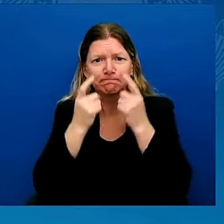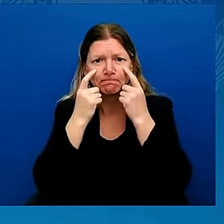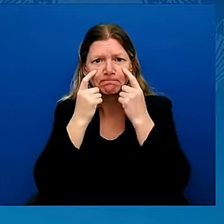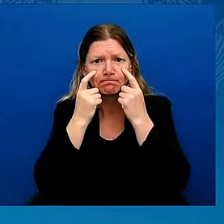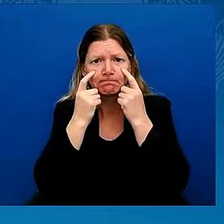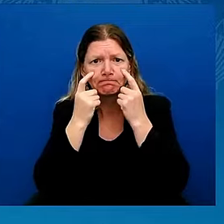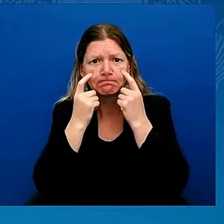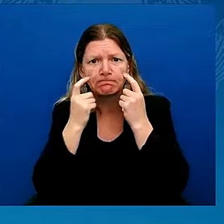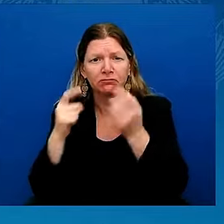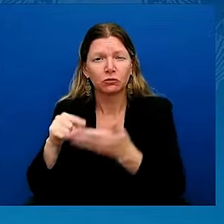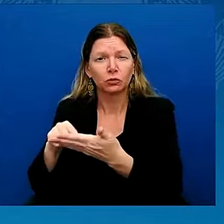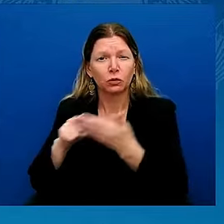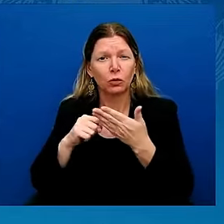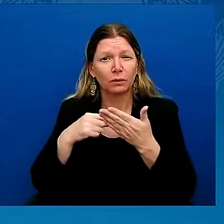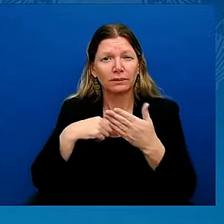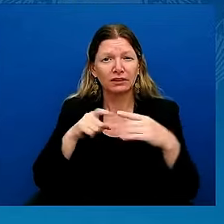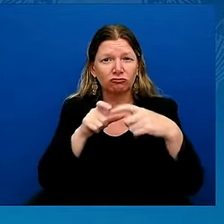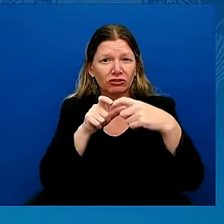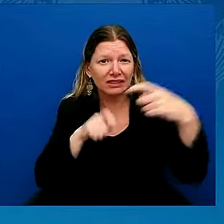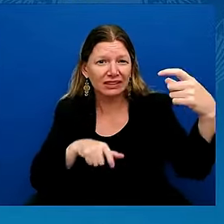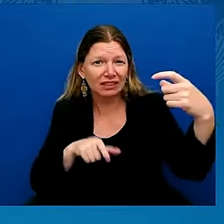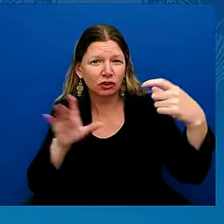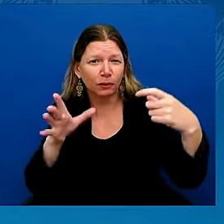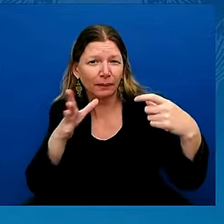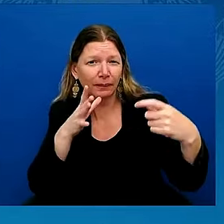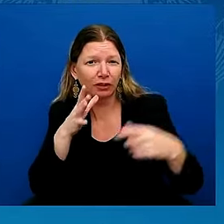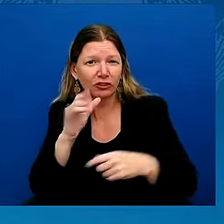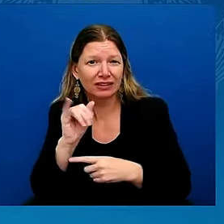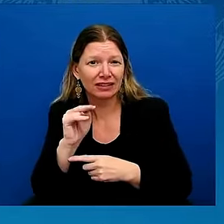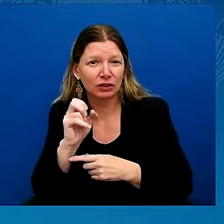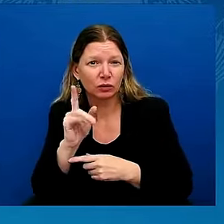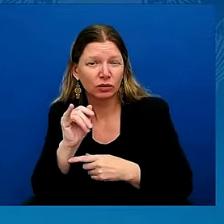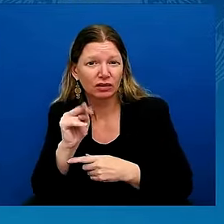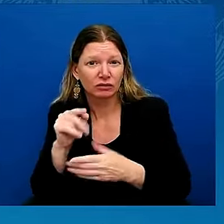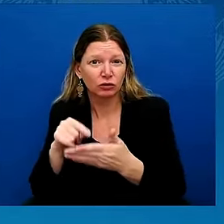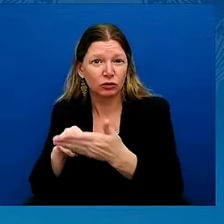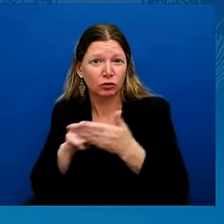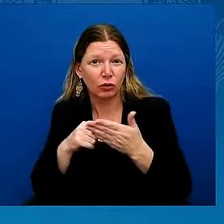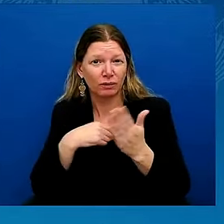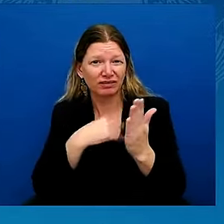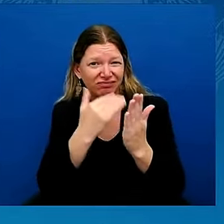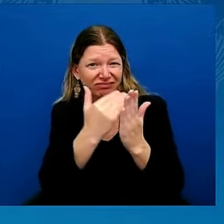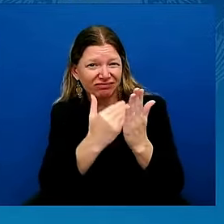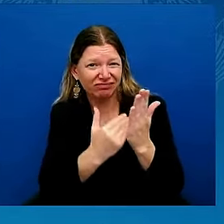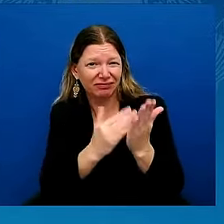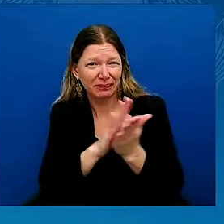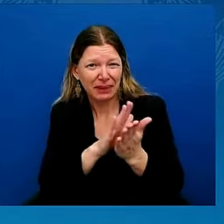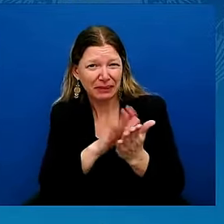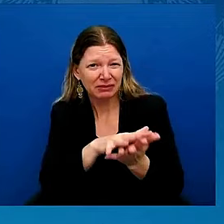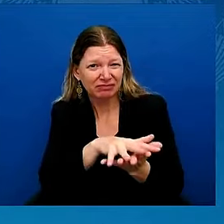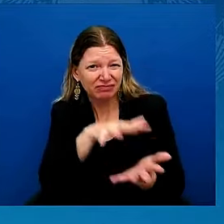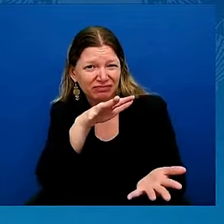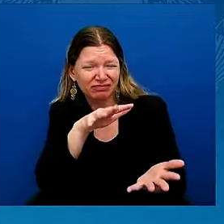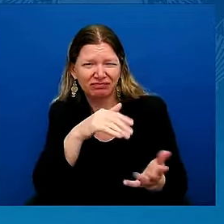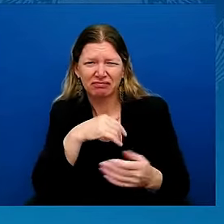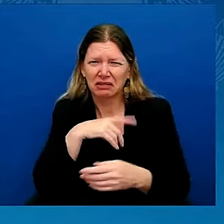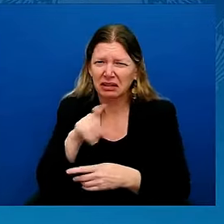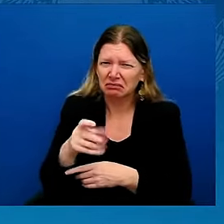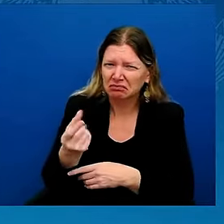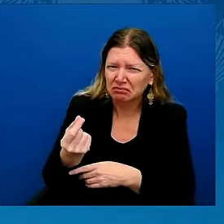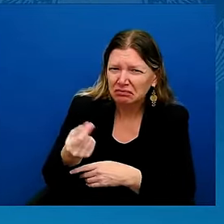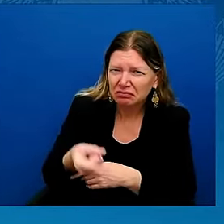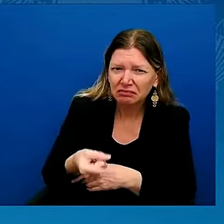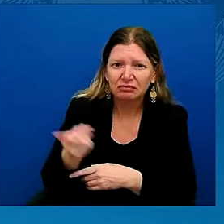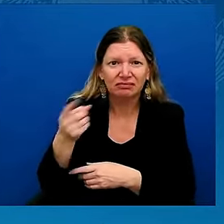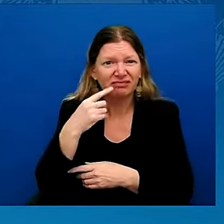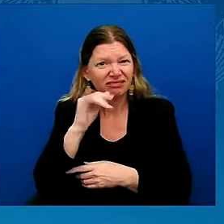And she showed me many papers and I said, tell me what these are. And she said, well, these are the receipts and I want you to see where